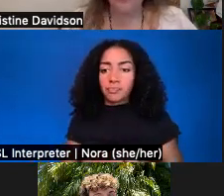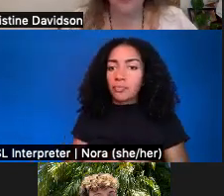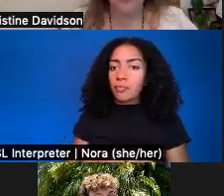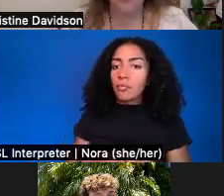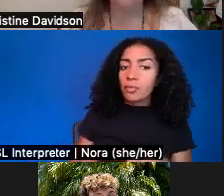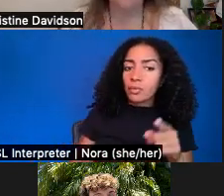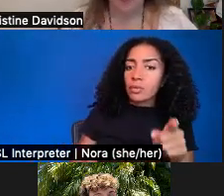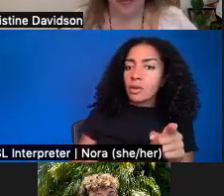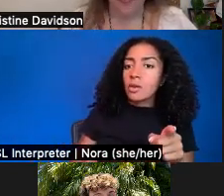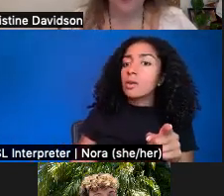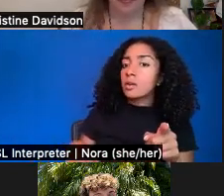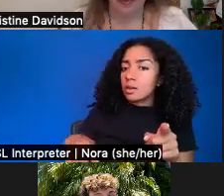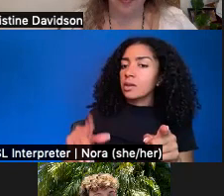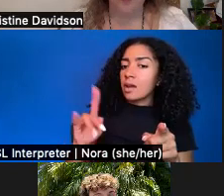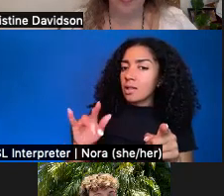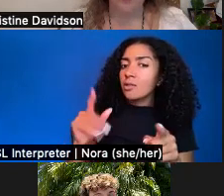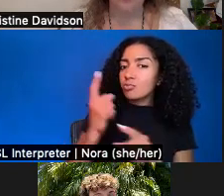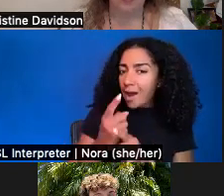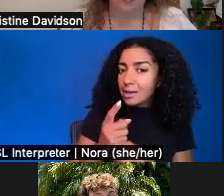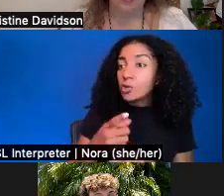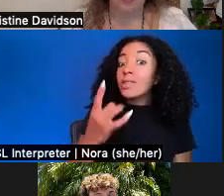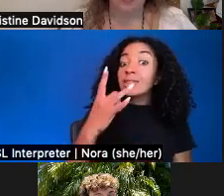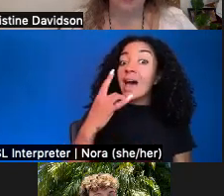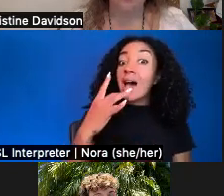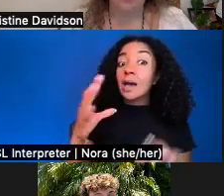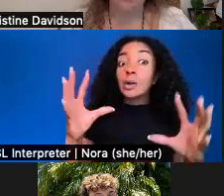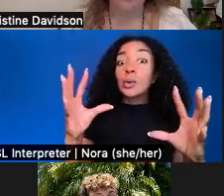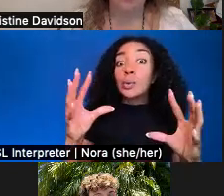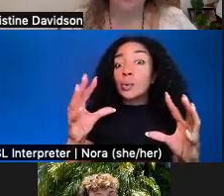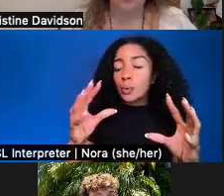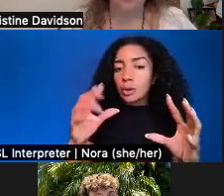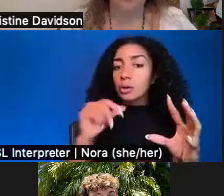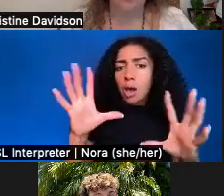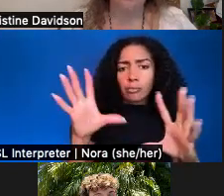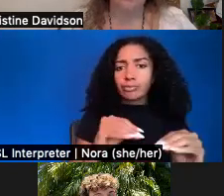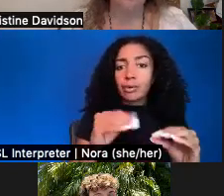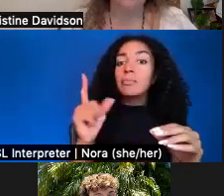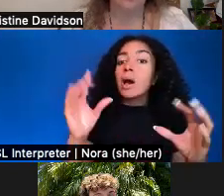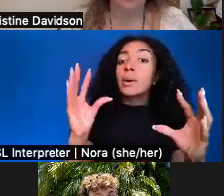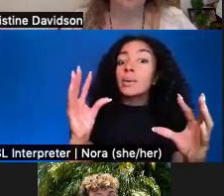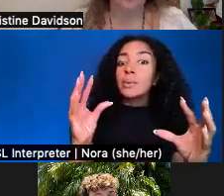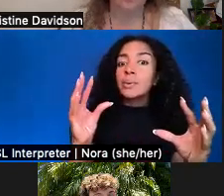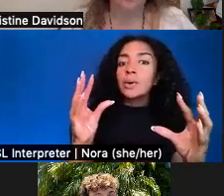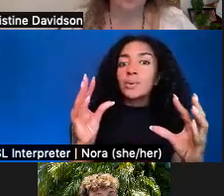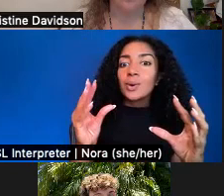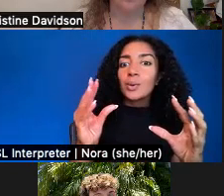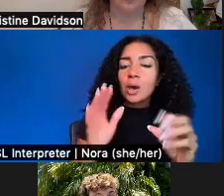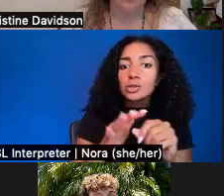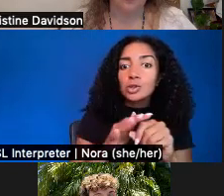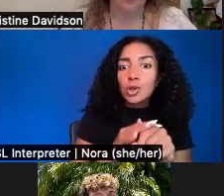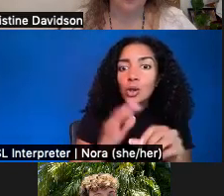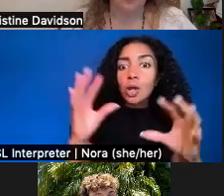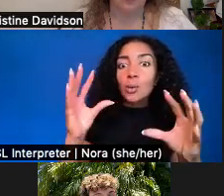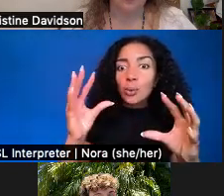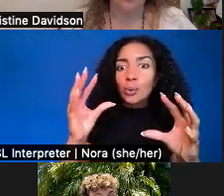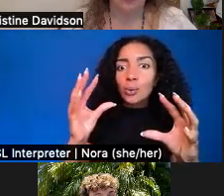a little bit. Just take the edge off of the light over time, just a little bit over time, again and again and again. You don't even argue anymore. You're like, of course